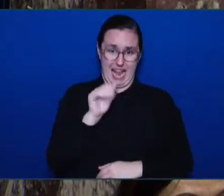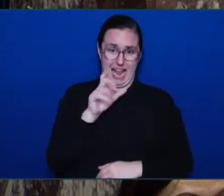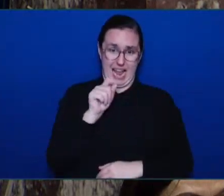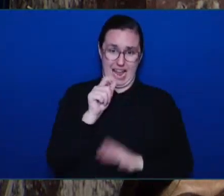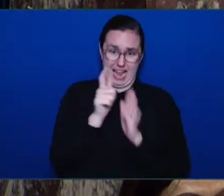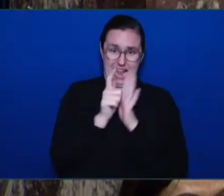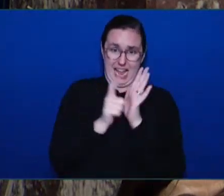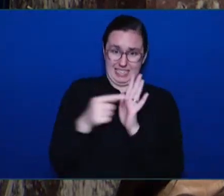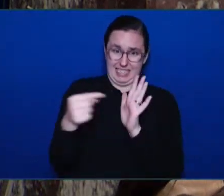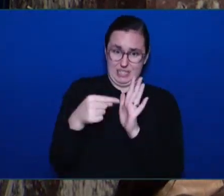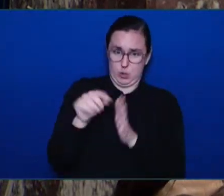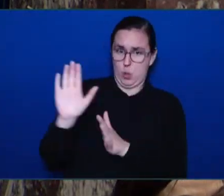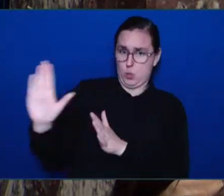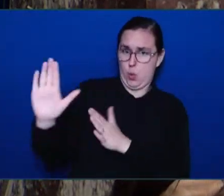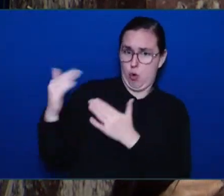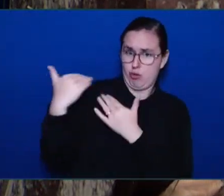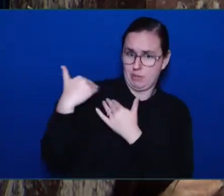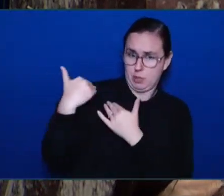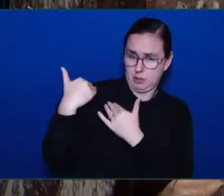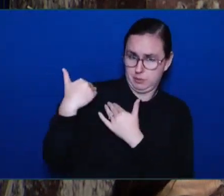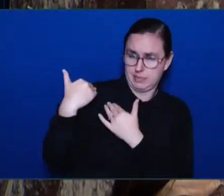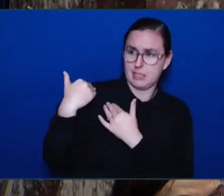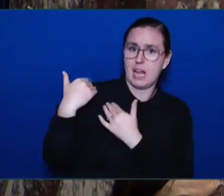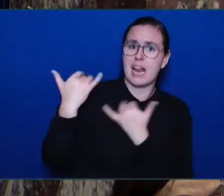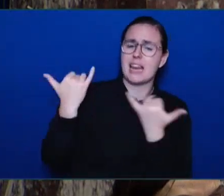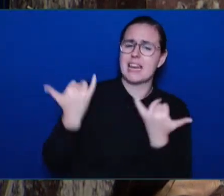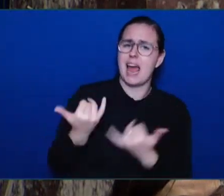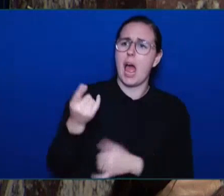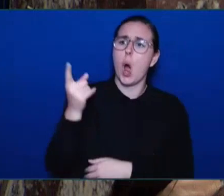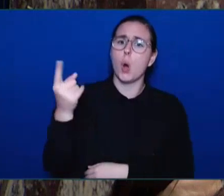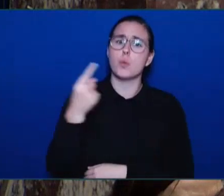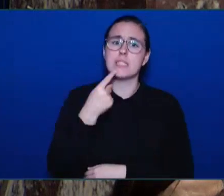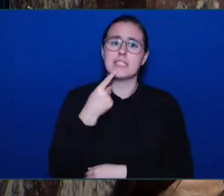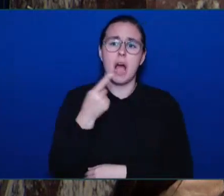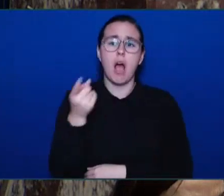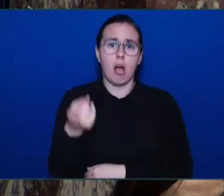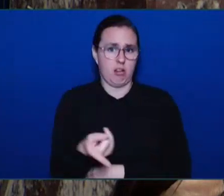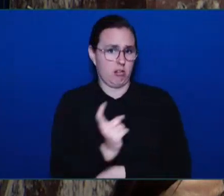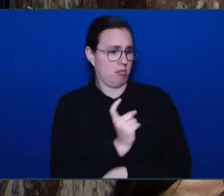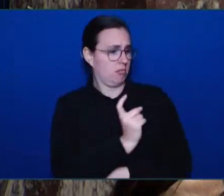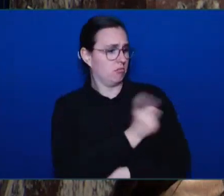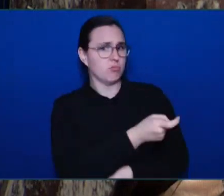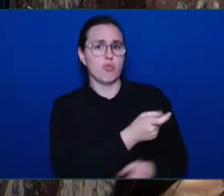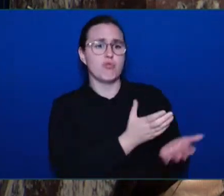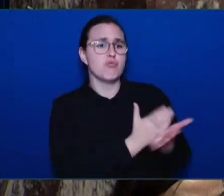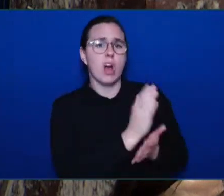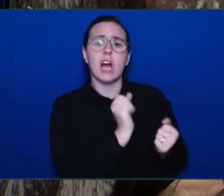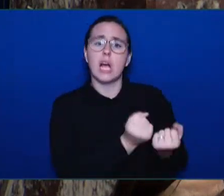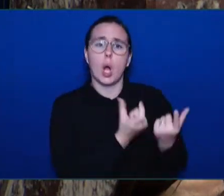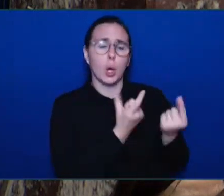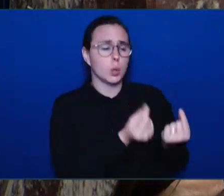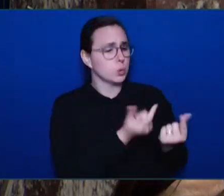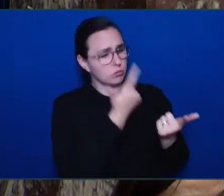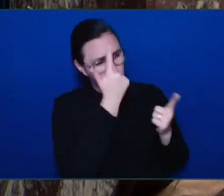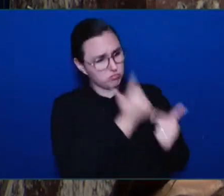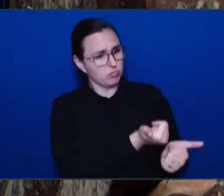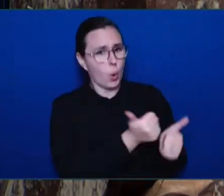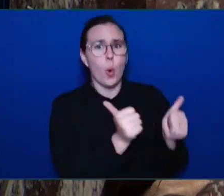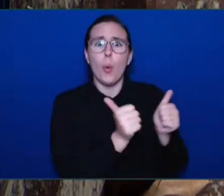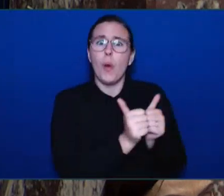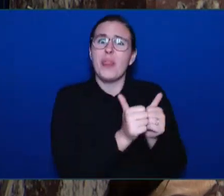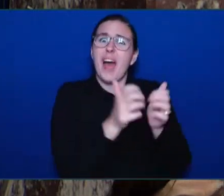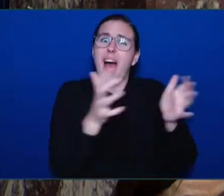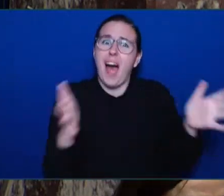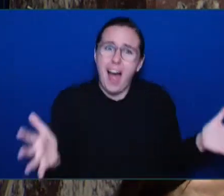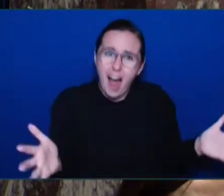no independent oversight, to be under the direct control of his colleague, the Minister of the Environment. Serious crimes need